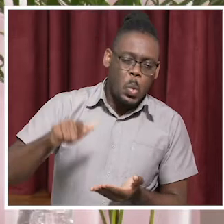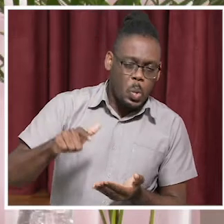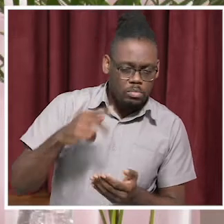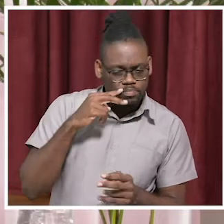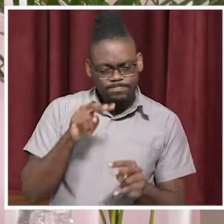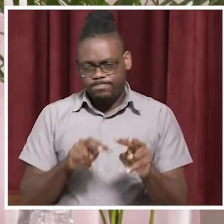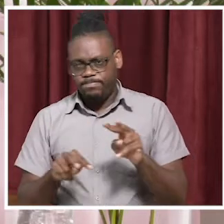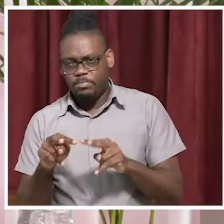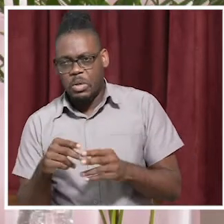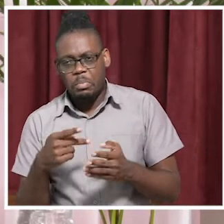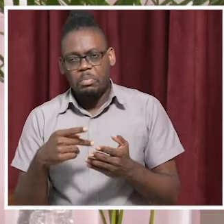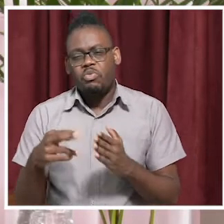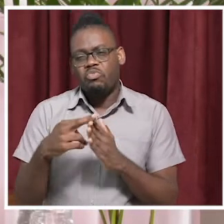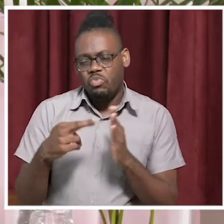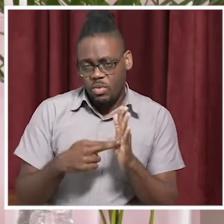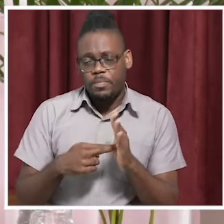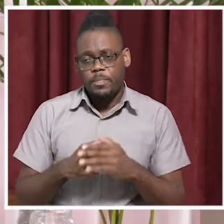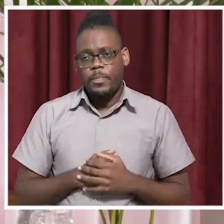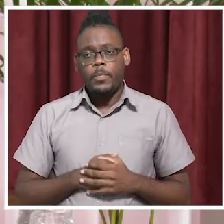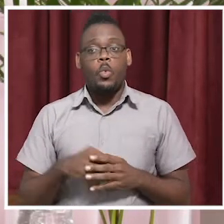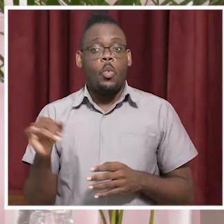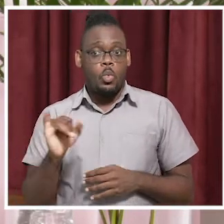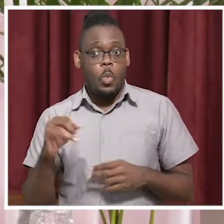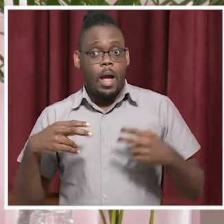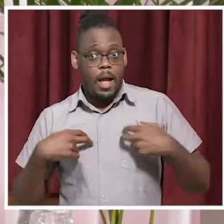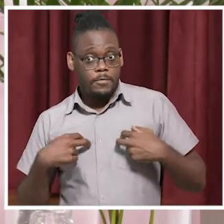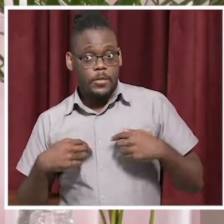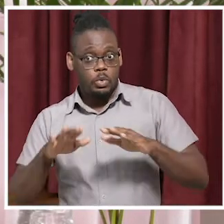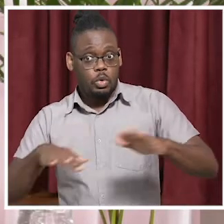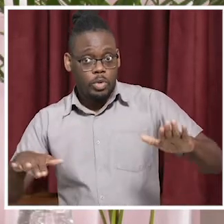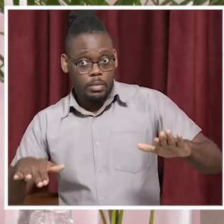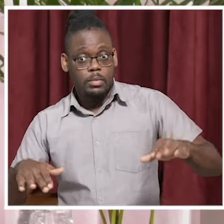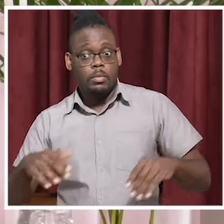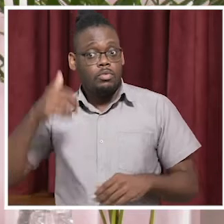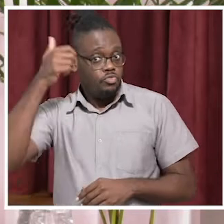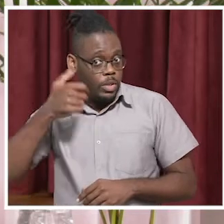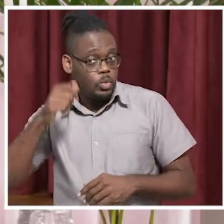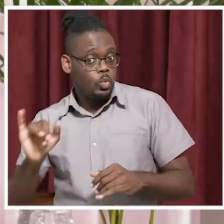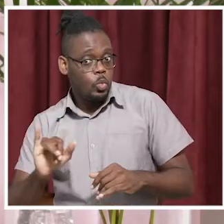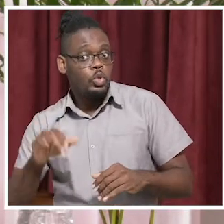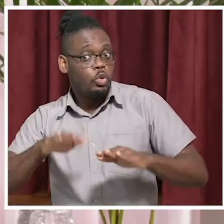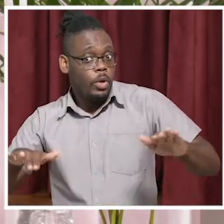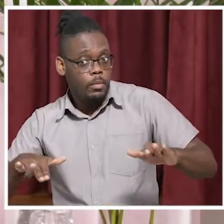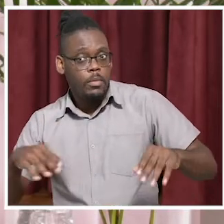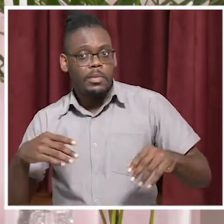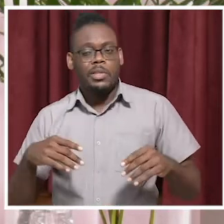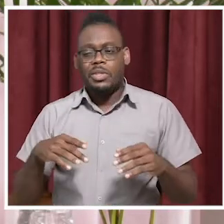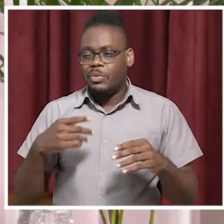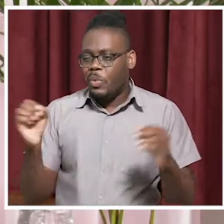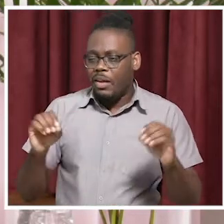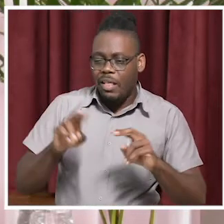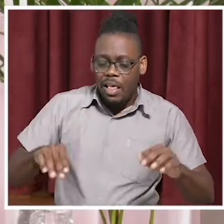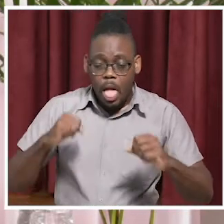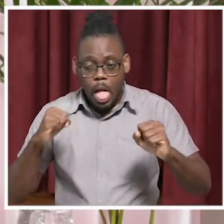introduced, I think, in 2019. Okay. So those are for children who are disabled under the age of 18 years. So that we